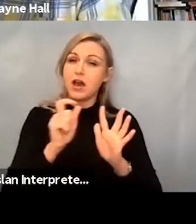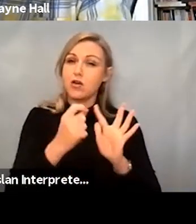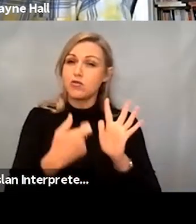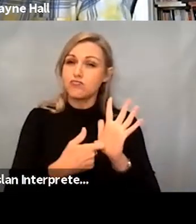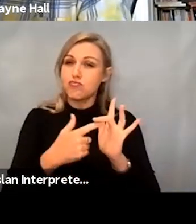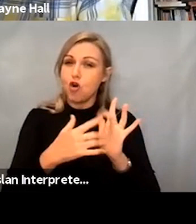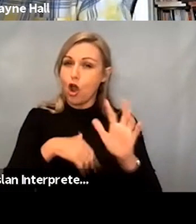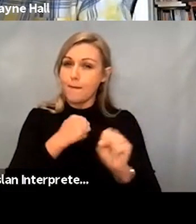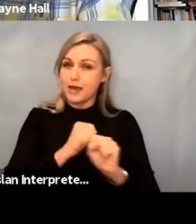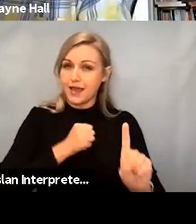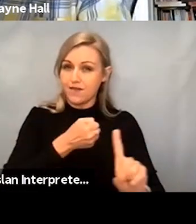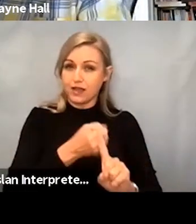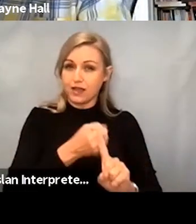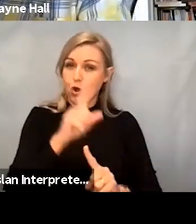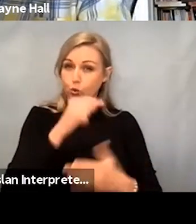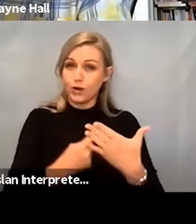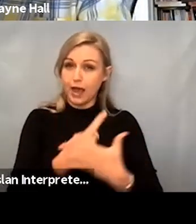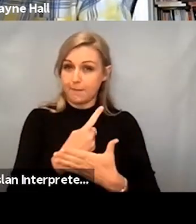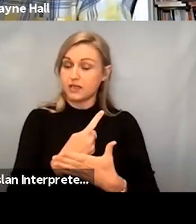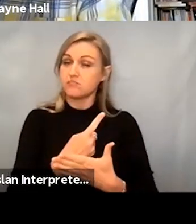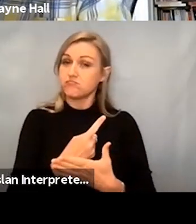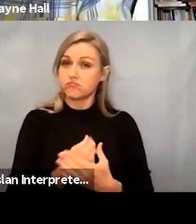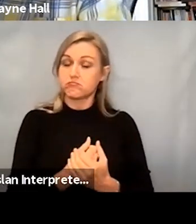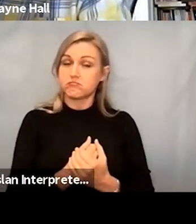there that are likely to play a major role,